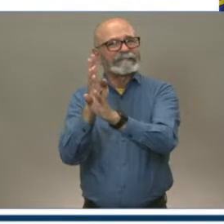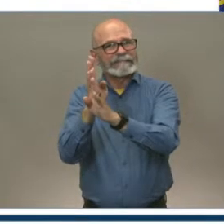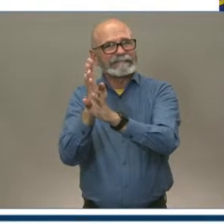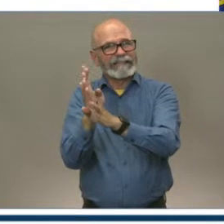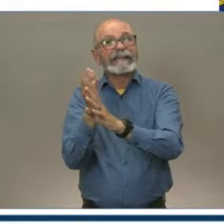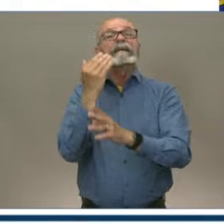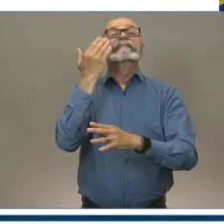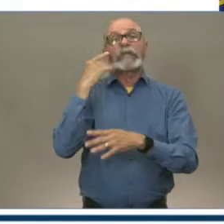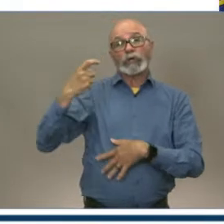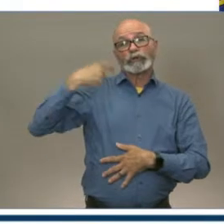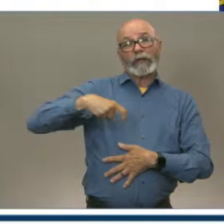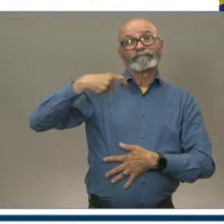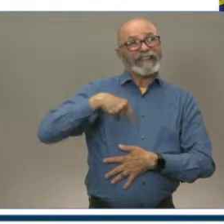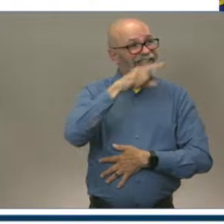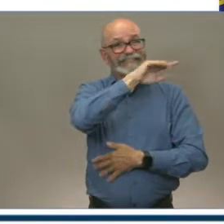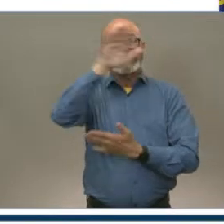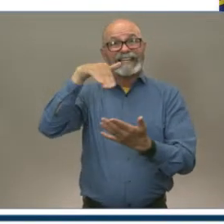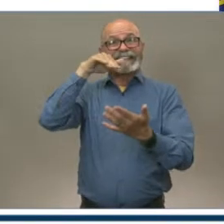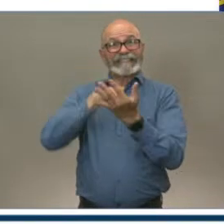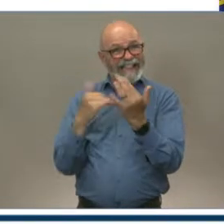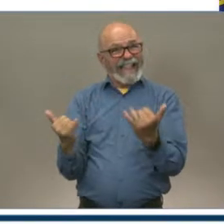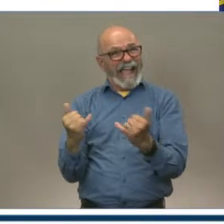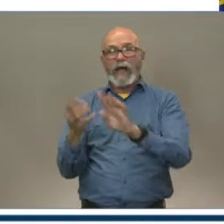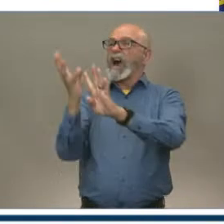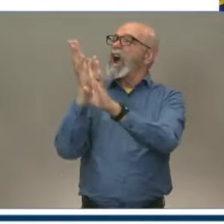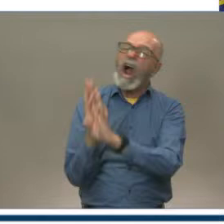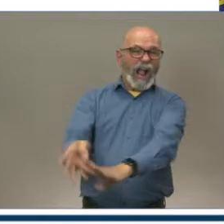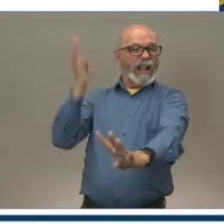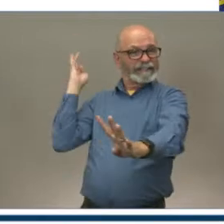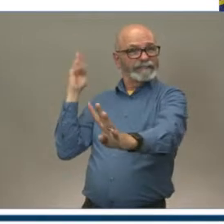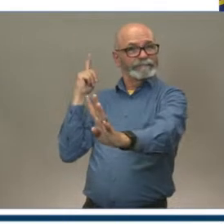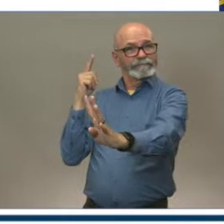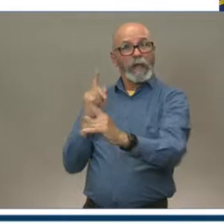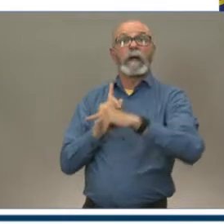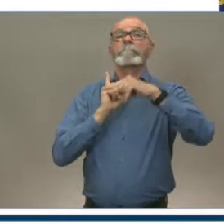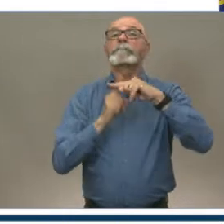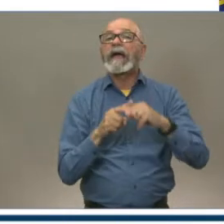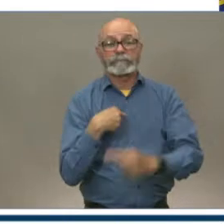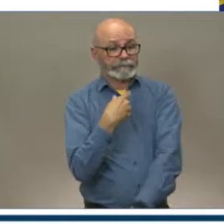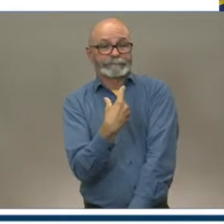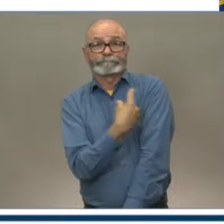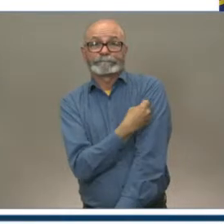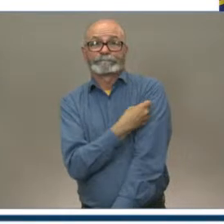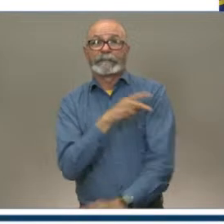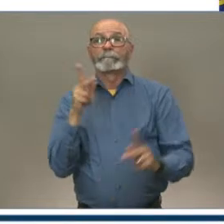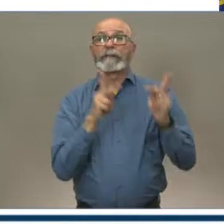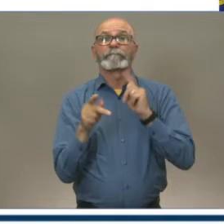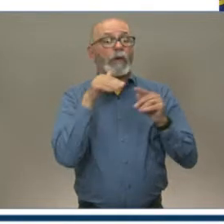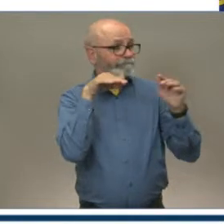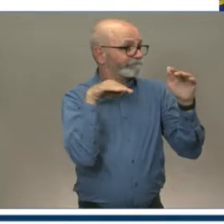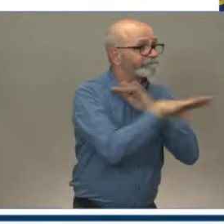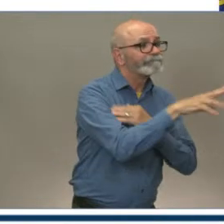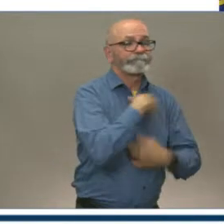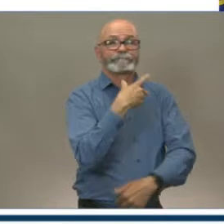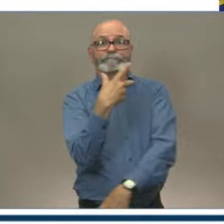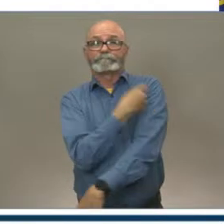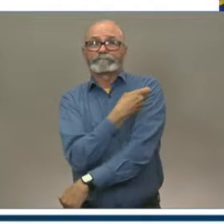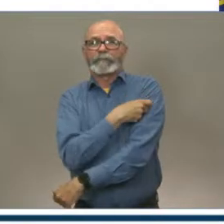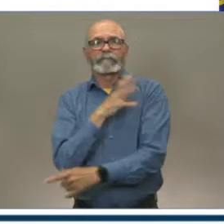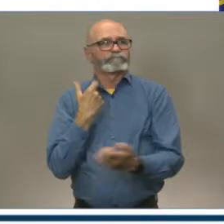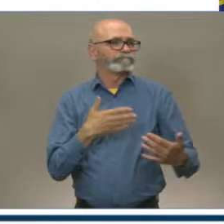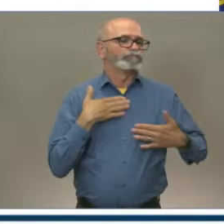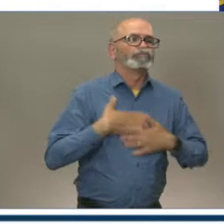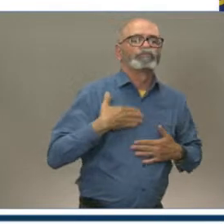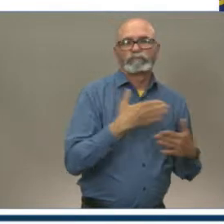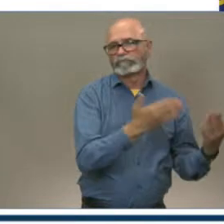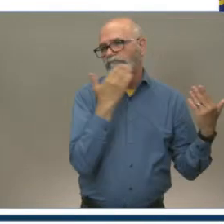today. The vaccine rollout is continuing, and I'm also grateful for those who are going out to get that shot in the arm. All of this is